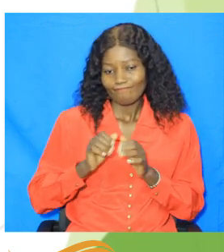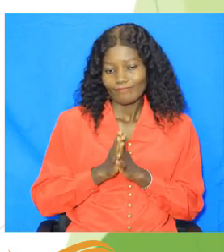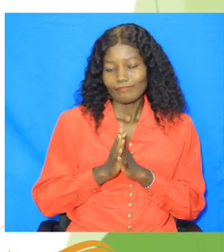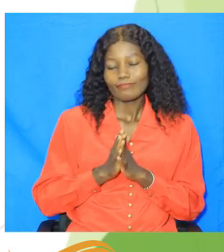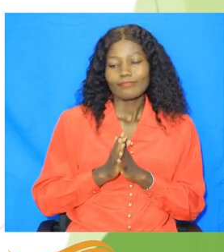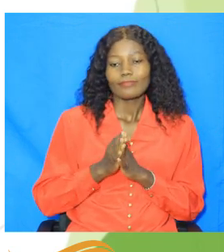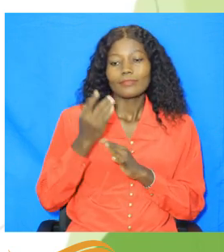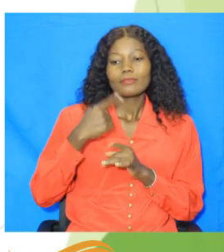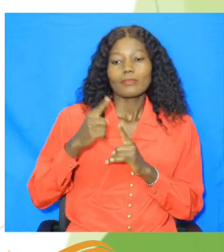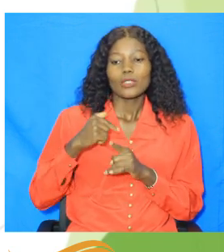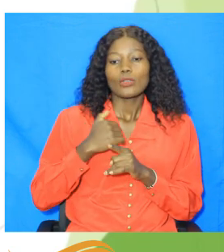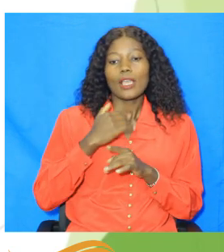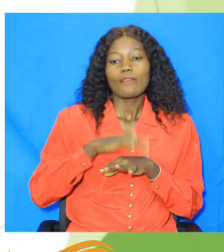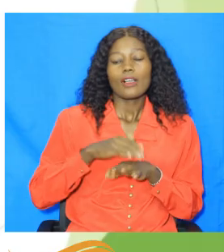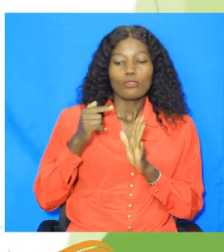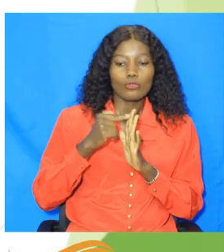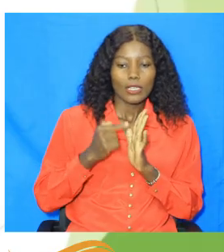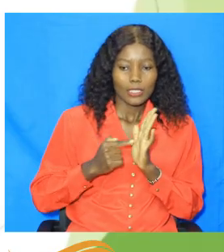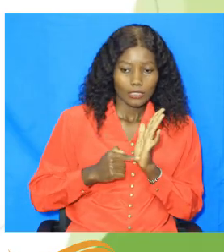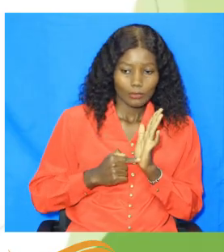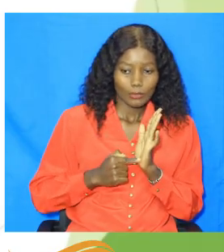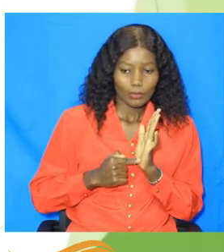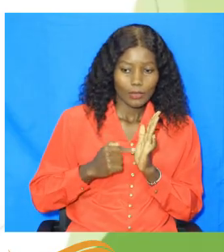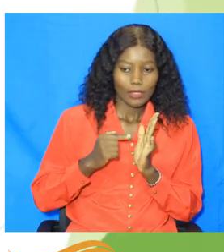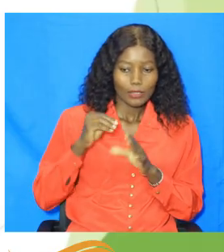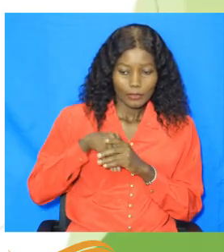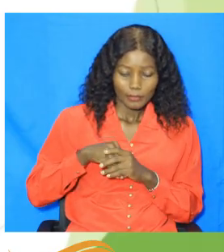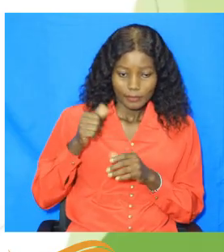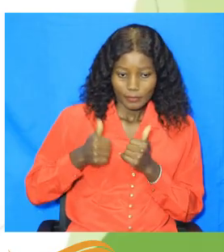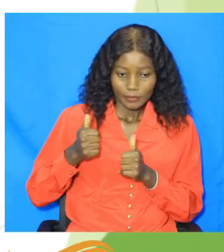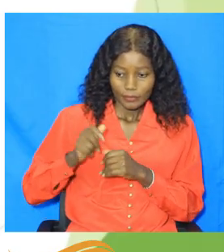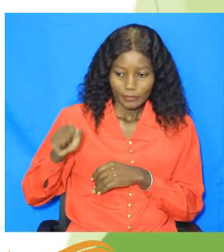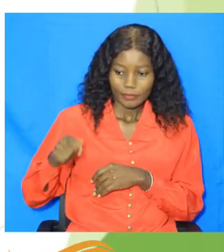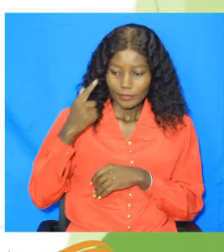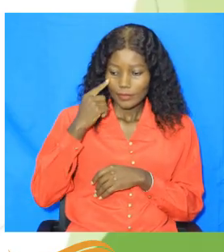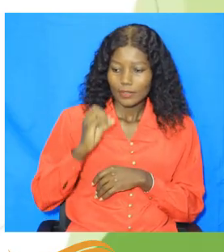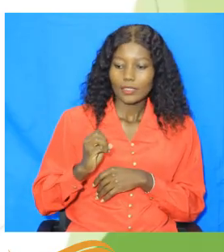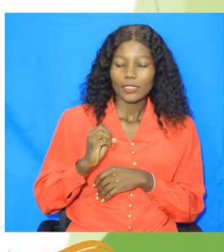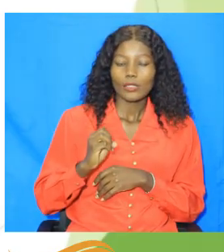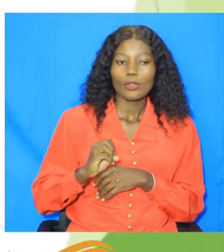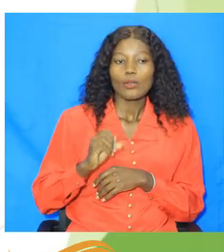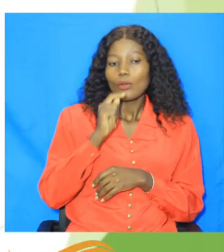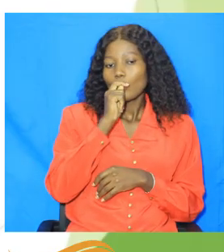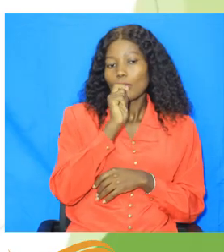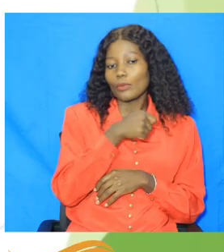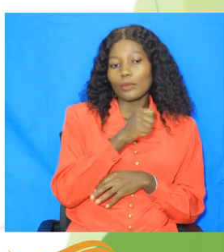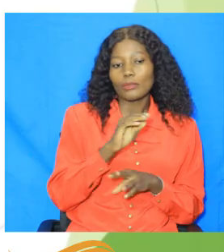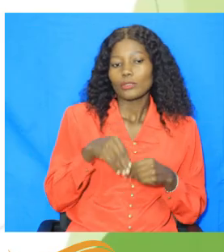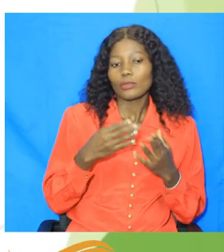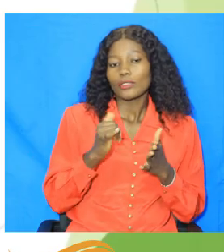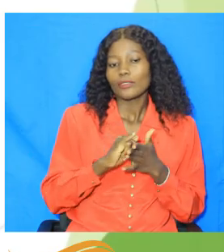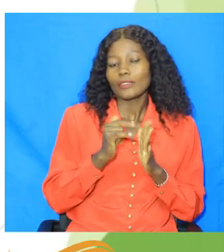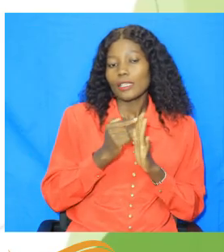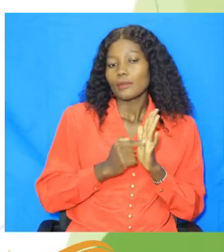video review, but there's a good score, which the judges never saw and never signaled. In this situation, the referee cannot award that particular point